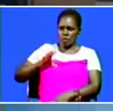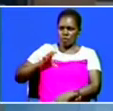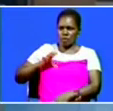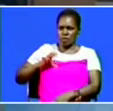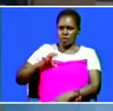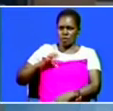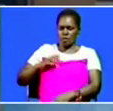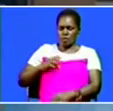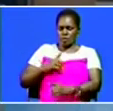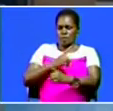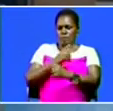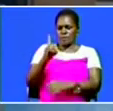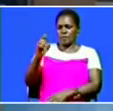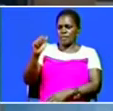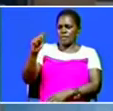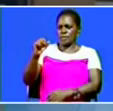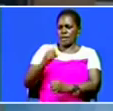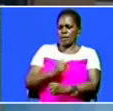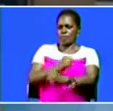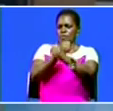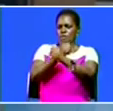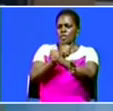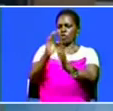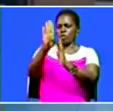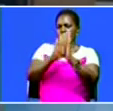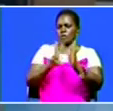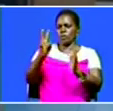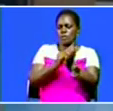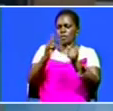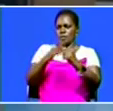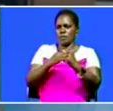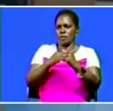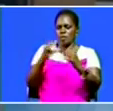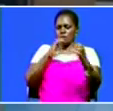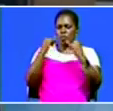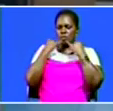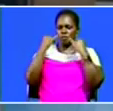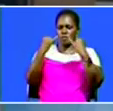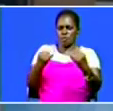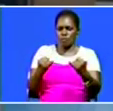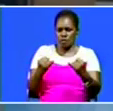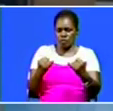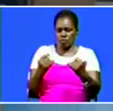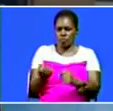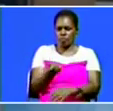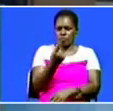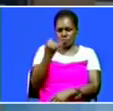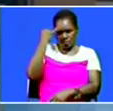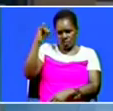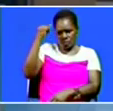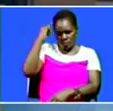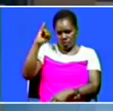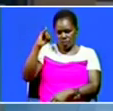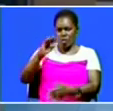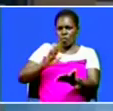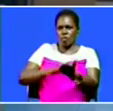Data Protection Bill 2019. National Assembly Committee on Communication, Information and Innovation has